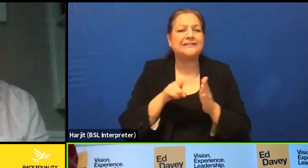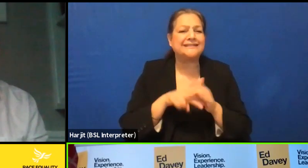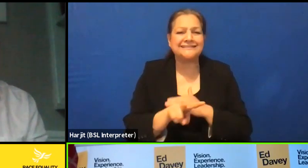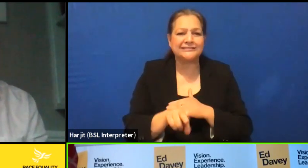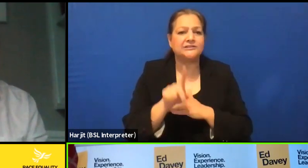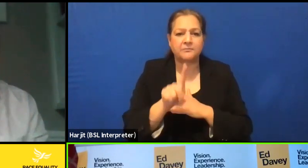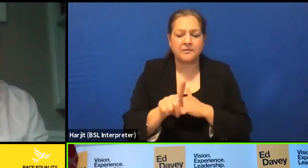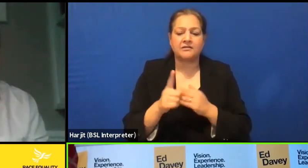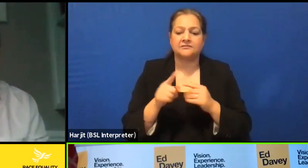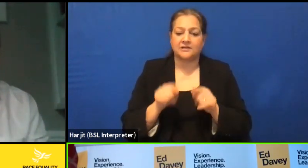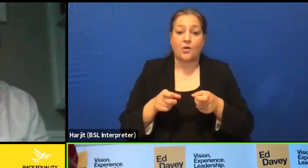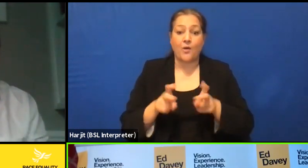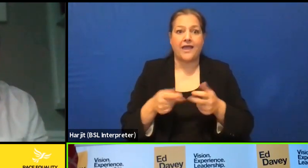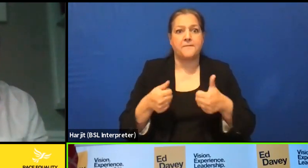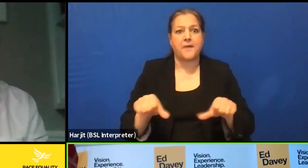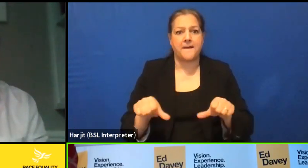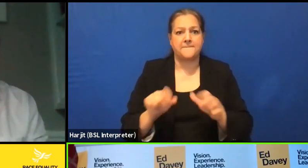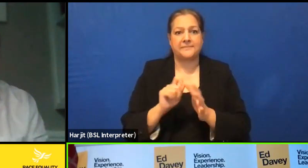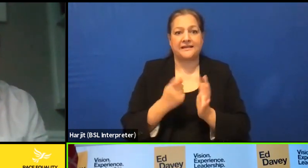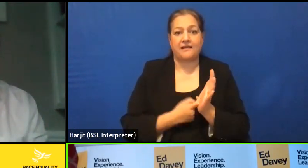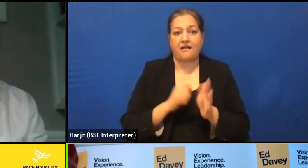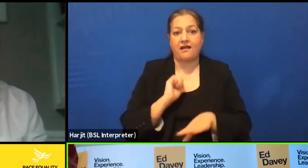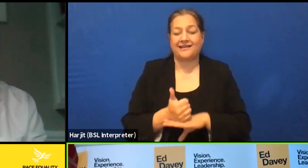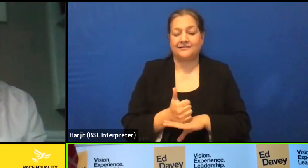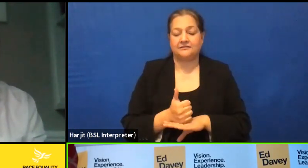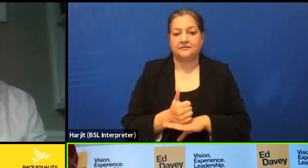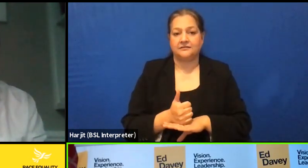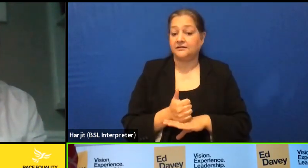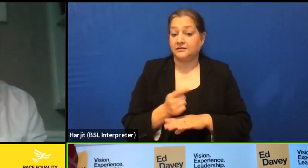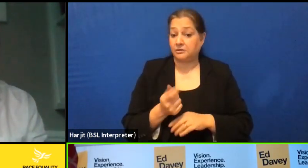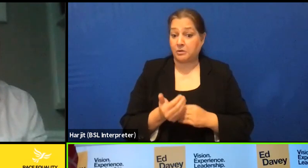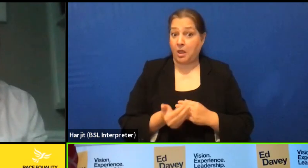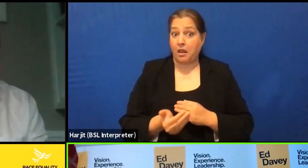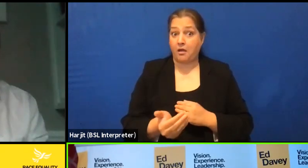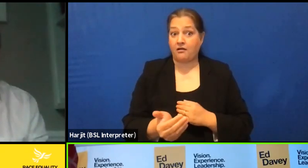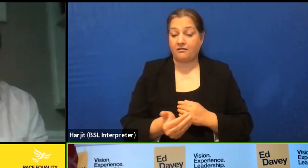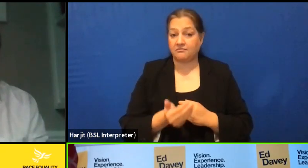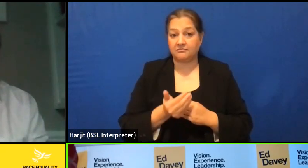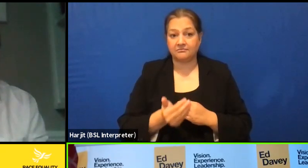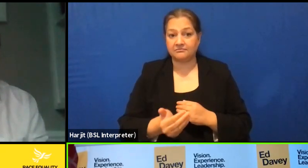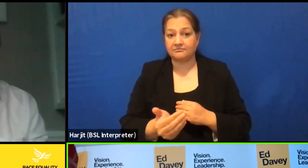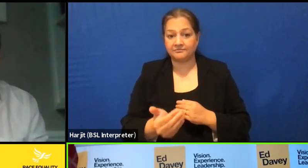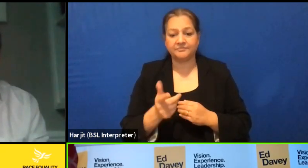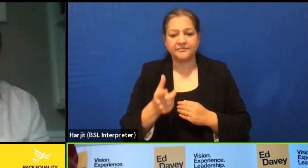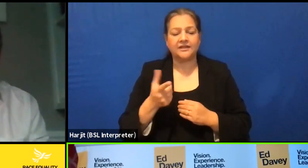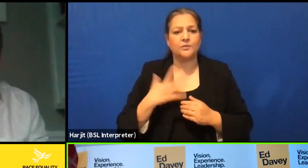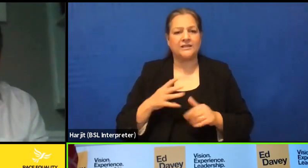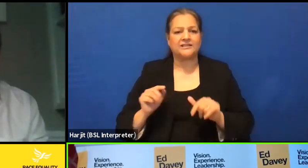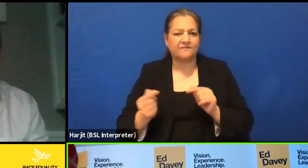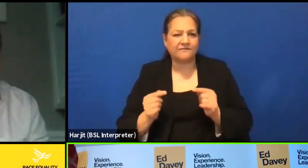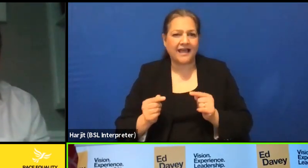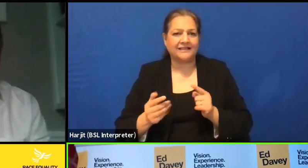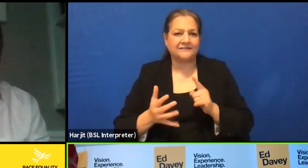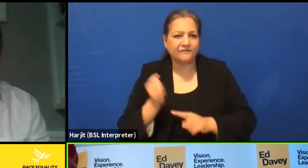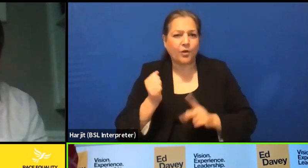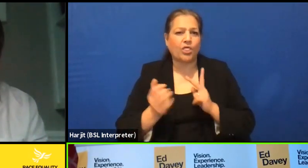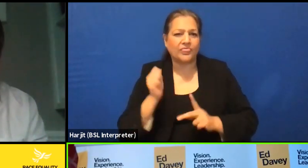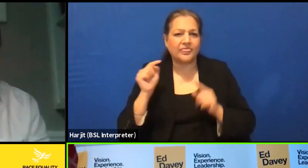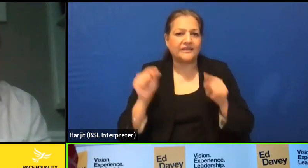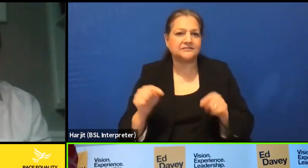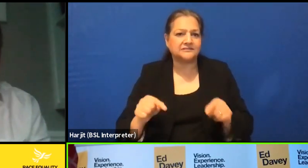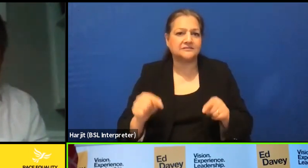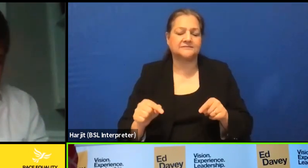in. So that's not that far away. So this is something to really fight for, to really go for, because